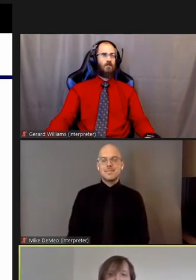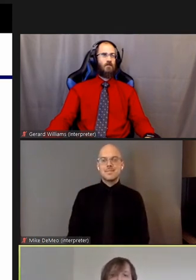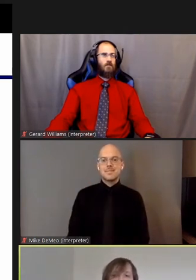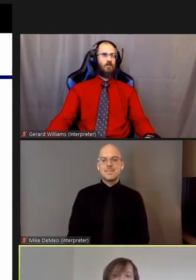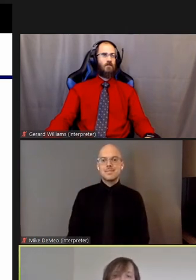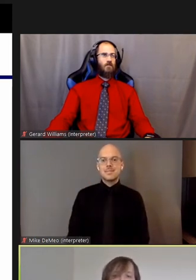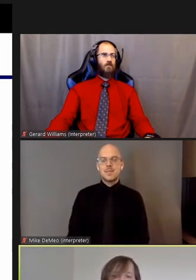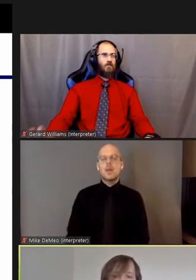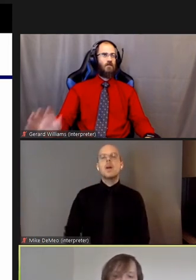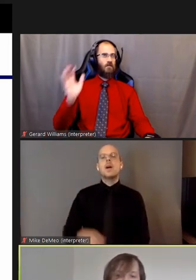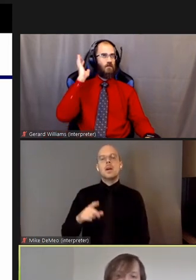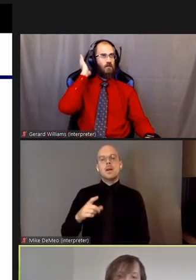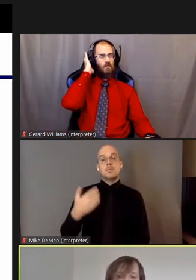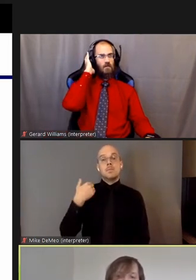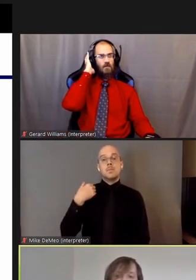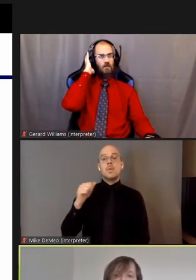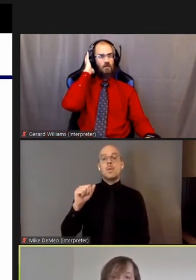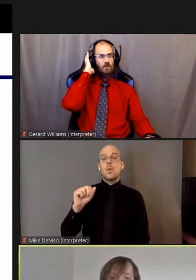So in